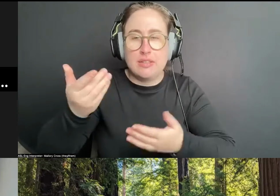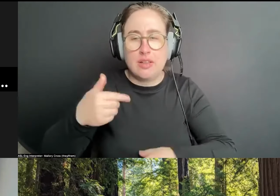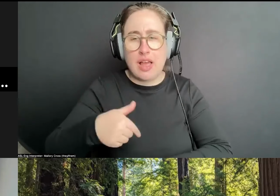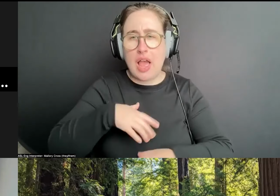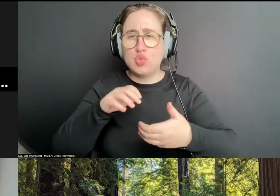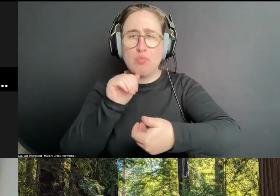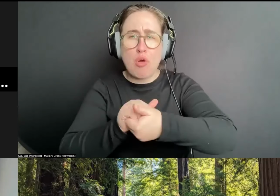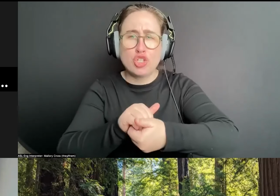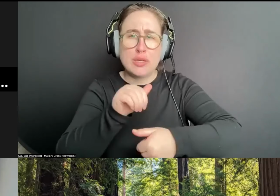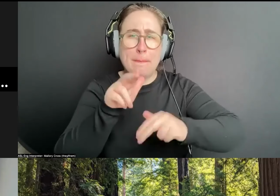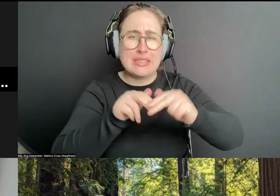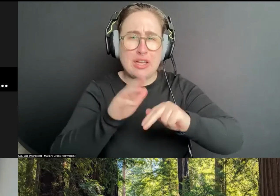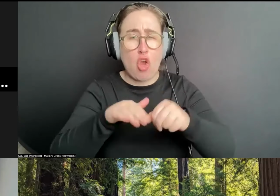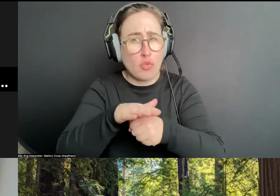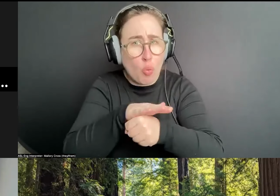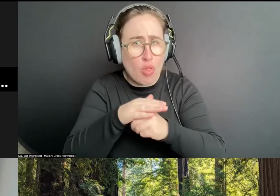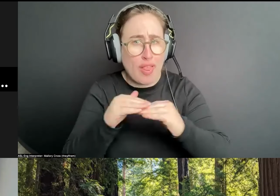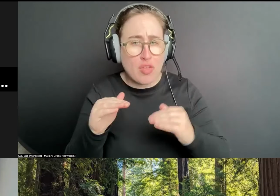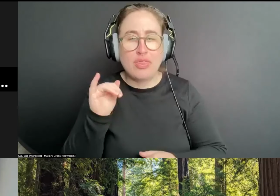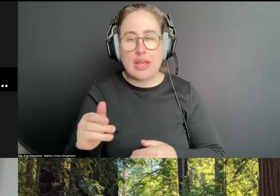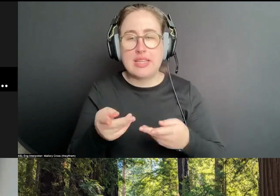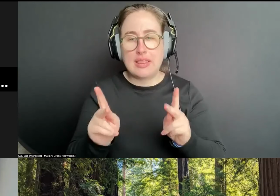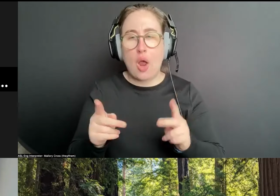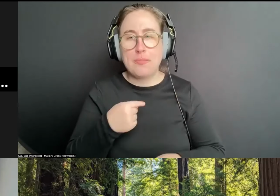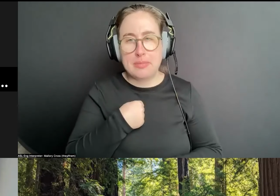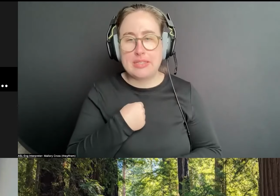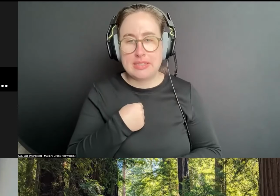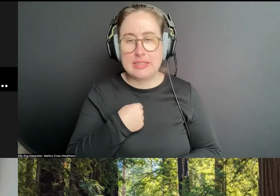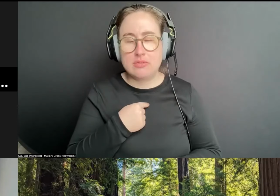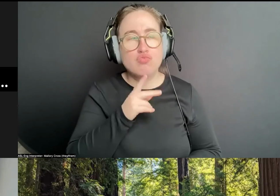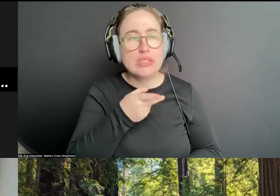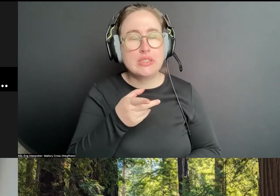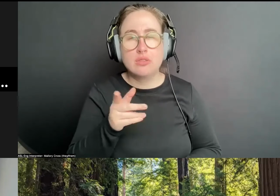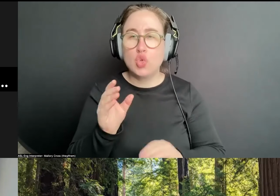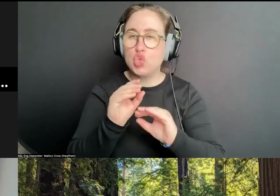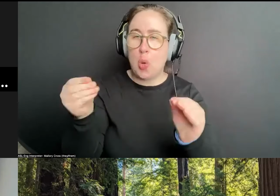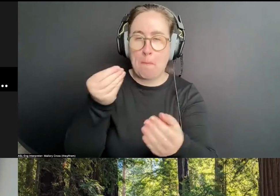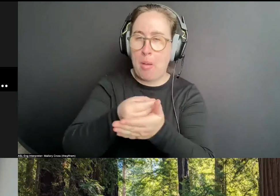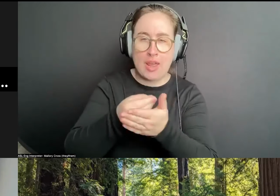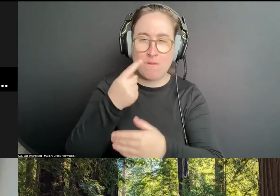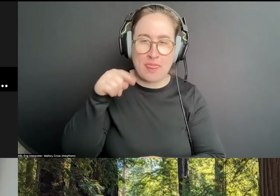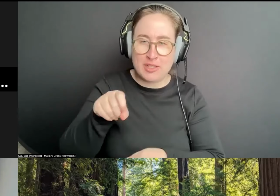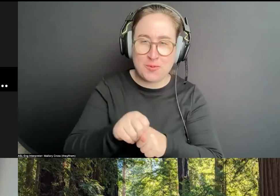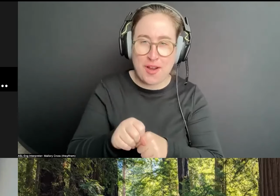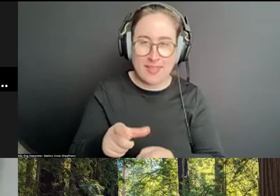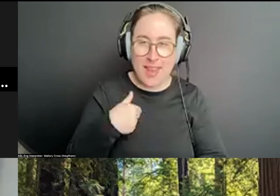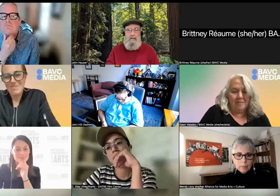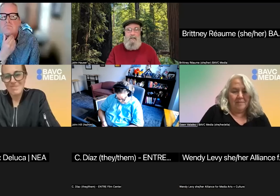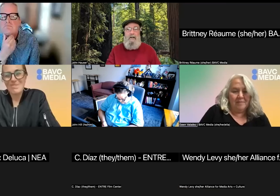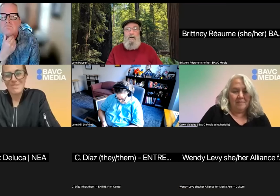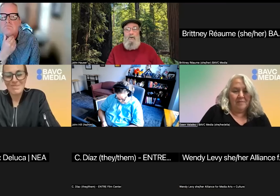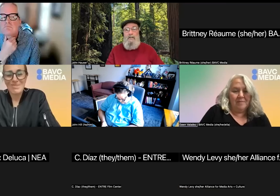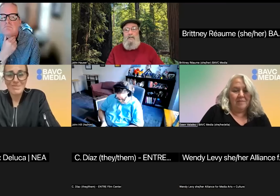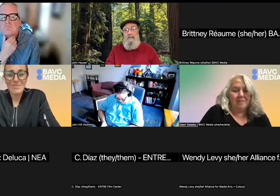on the local level, and that's allowed me, there is no money for this work that I'm doing. This has either been